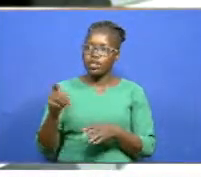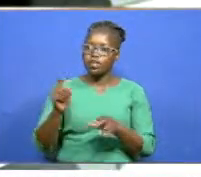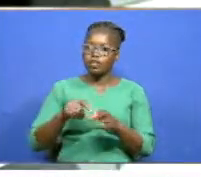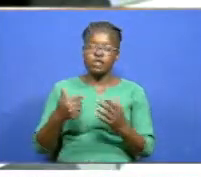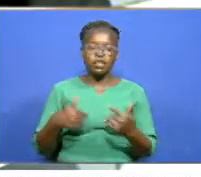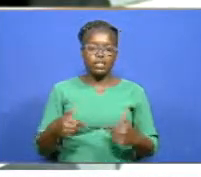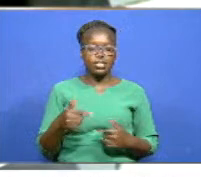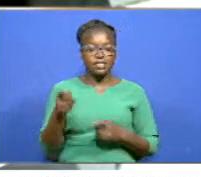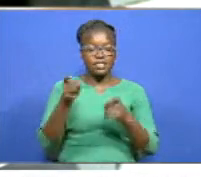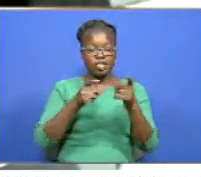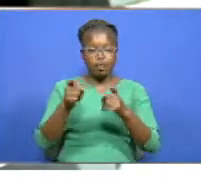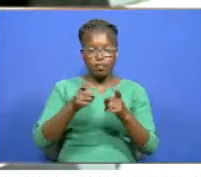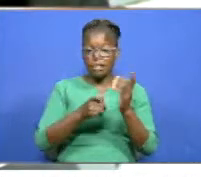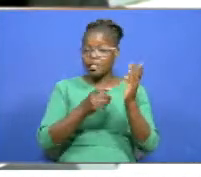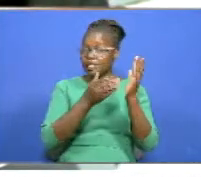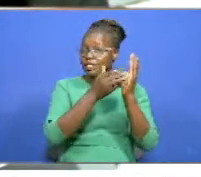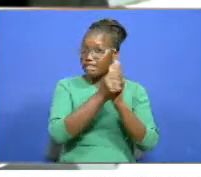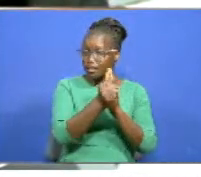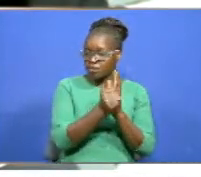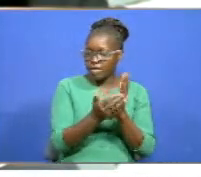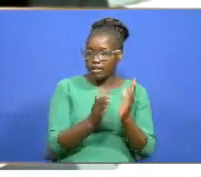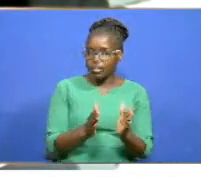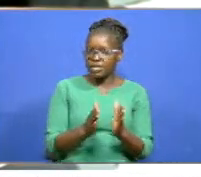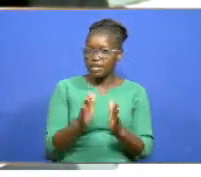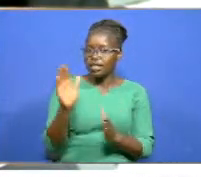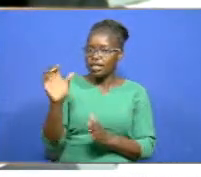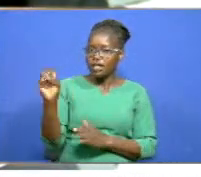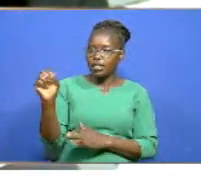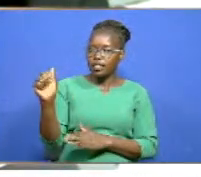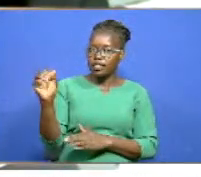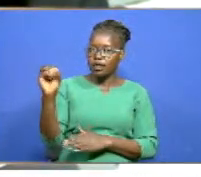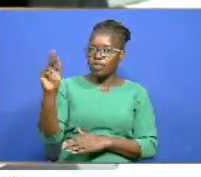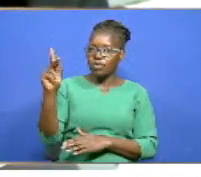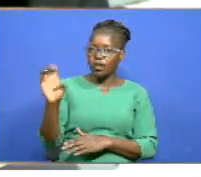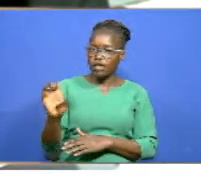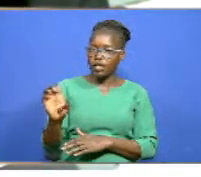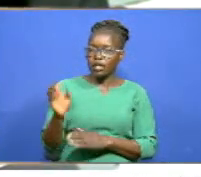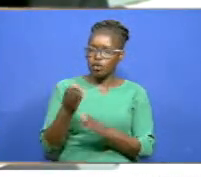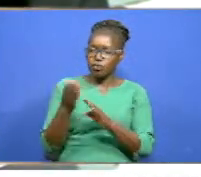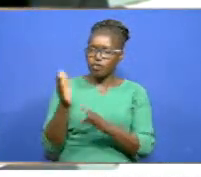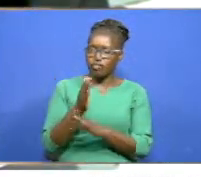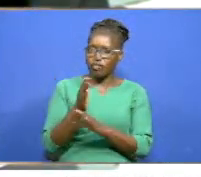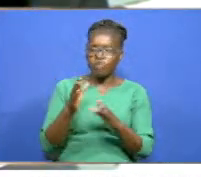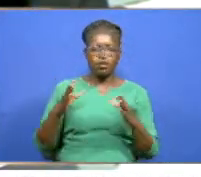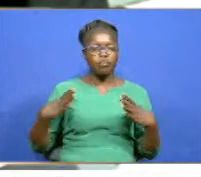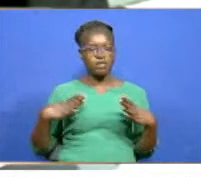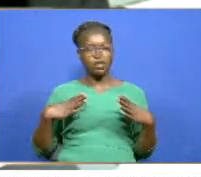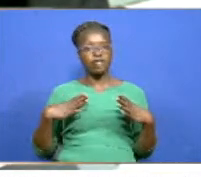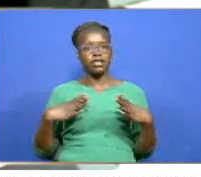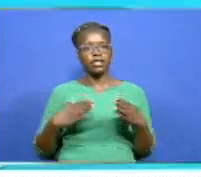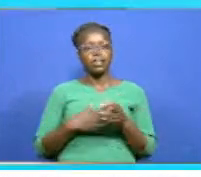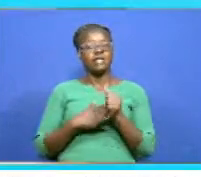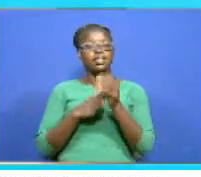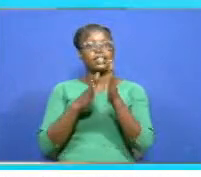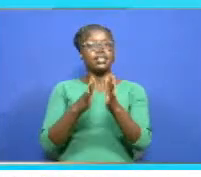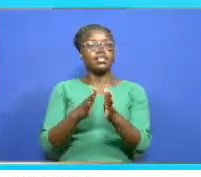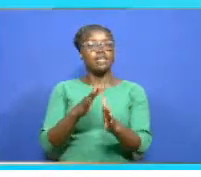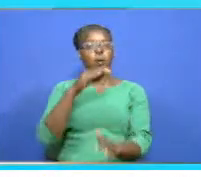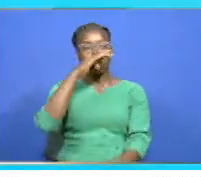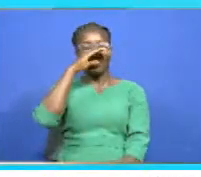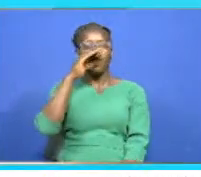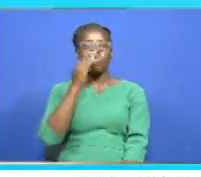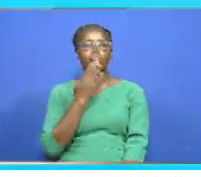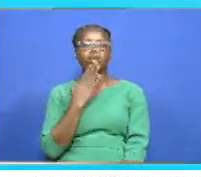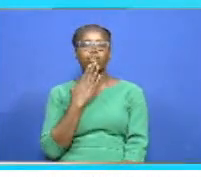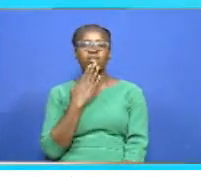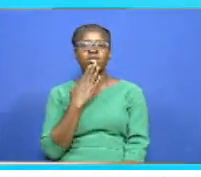expert, Churchill Saoke. And before we took that short break, ANC leader Musalia Mudavadi